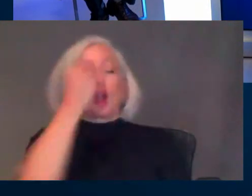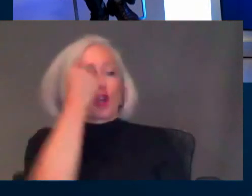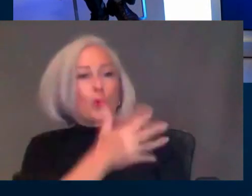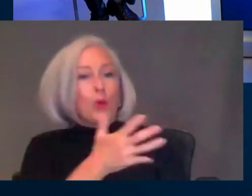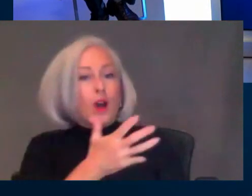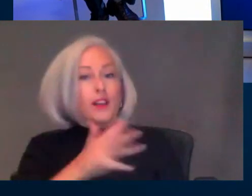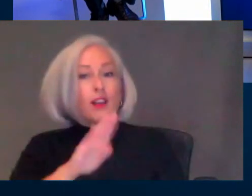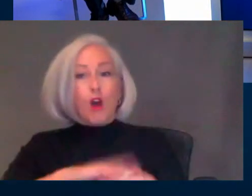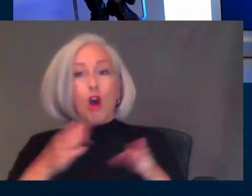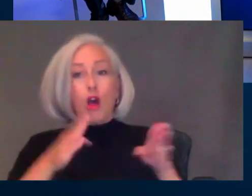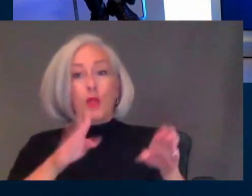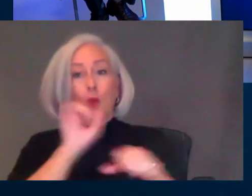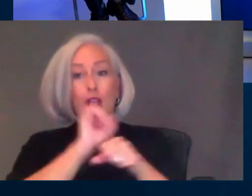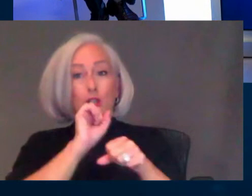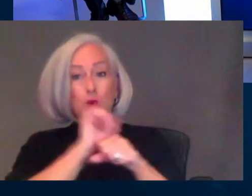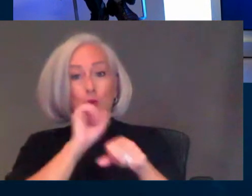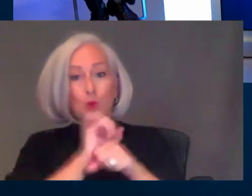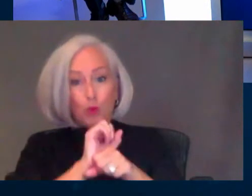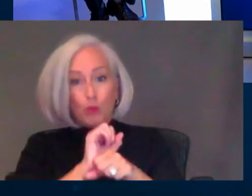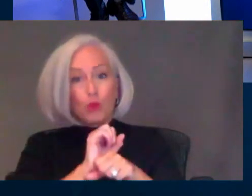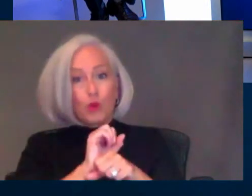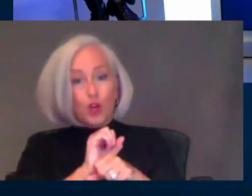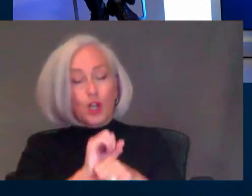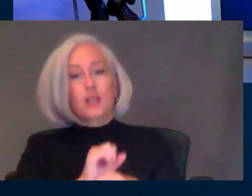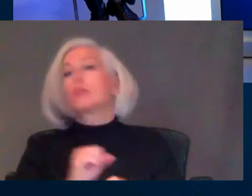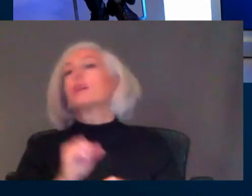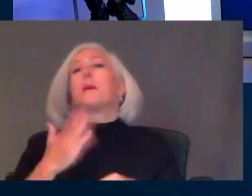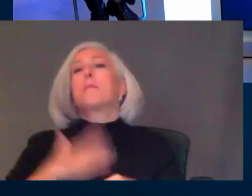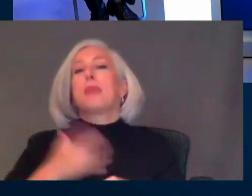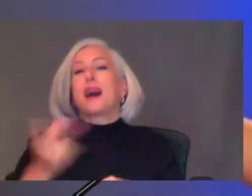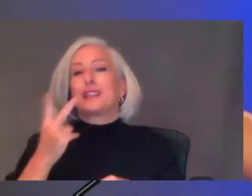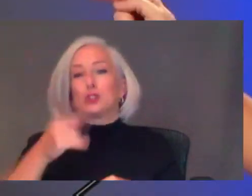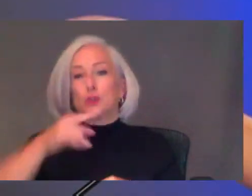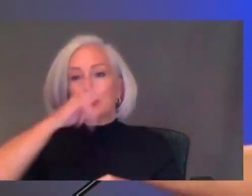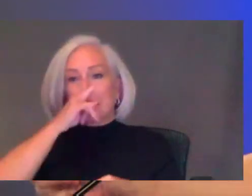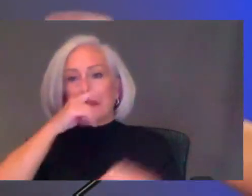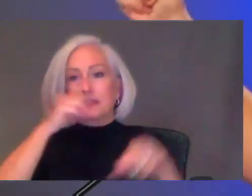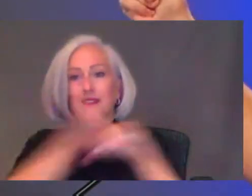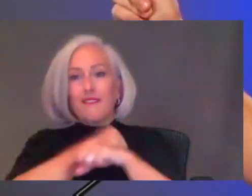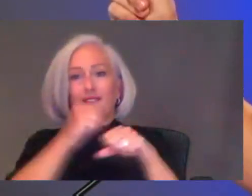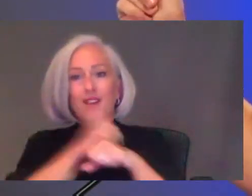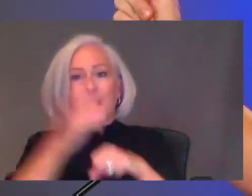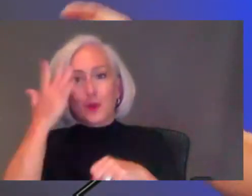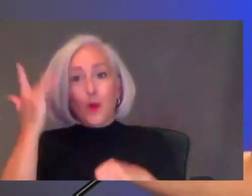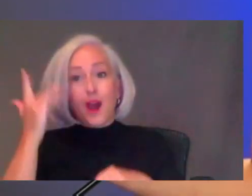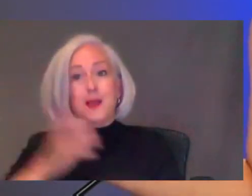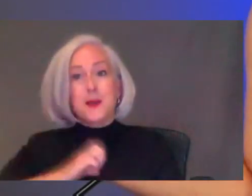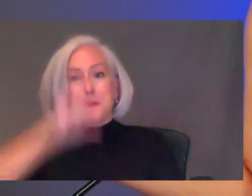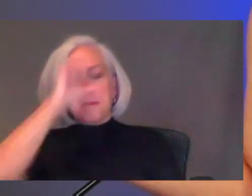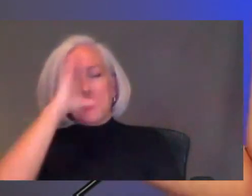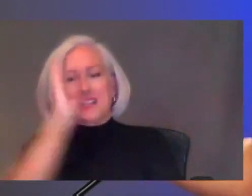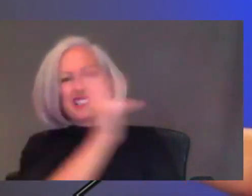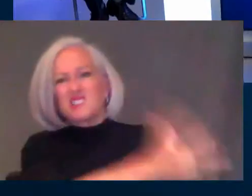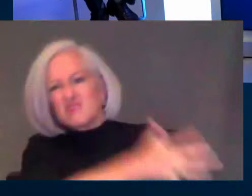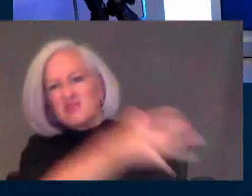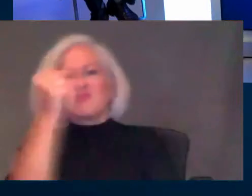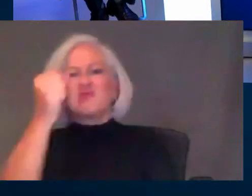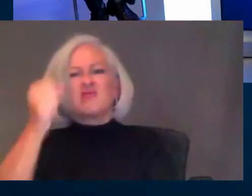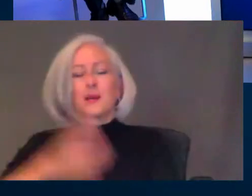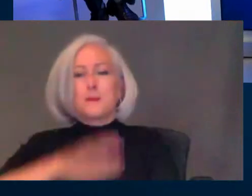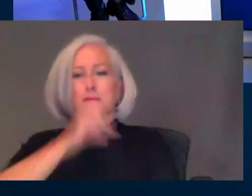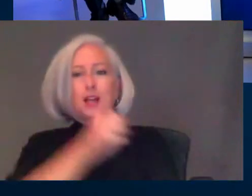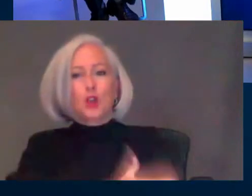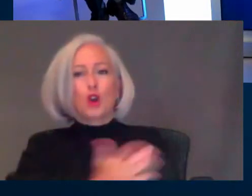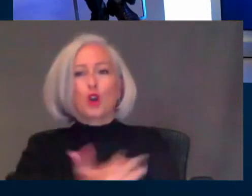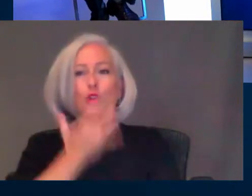I don't have to tell right now, but I got a Okay. great story to tell I like a about good funny story. that. A funny story. My kids were young. Do we have some other questions? Are we